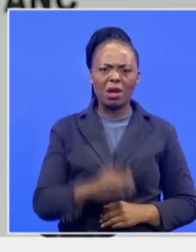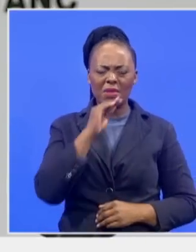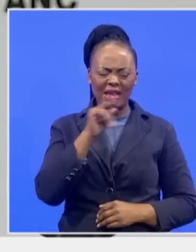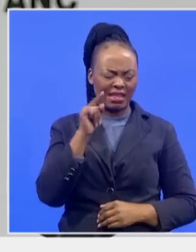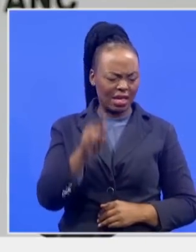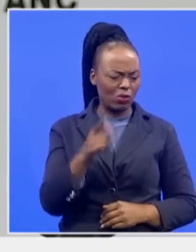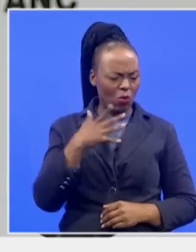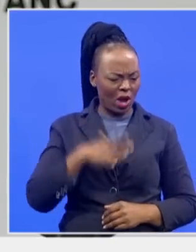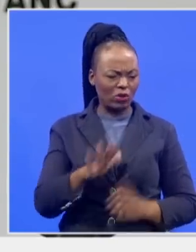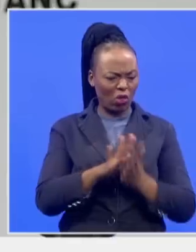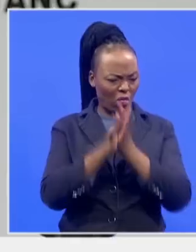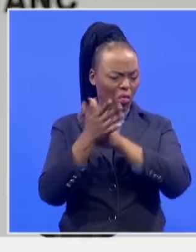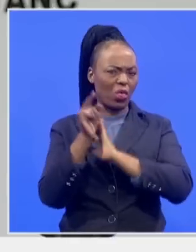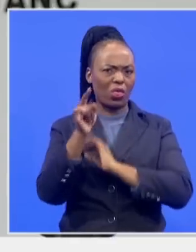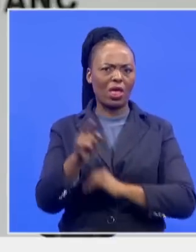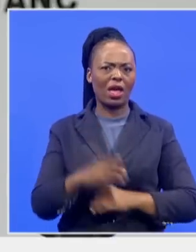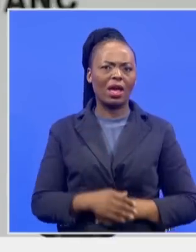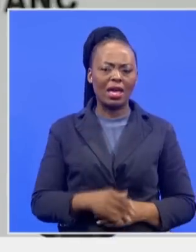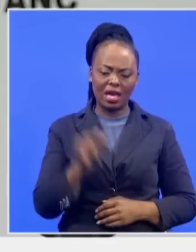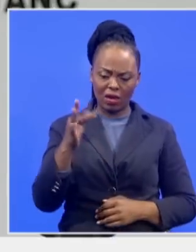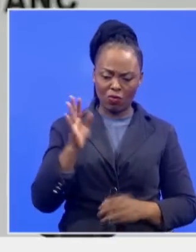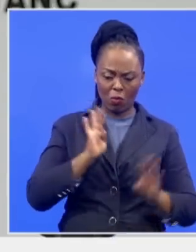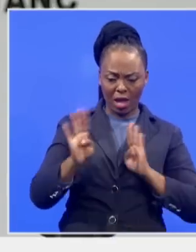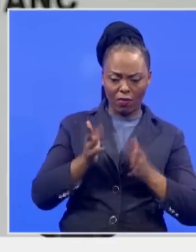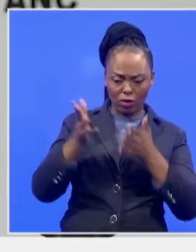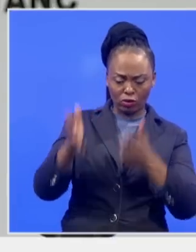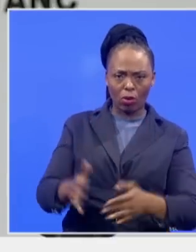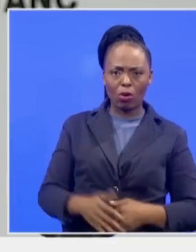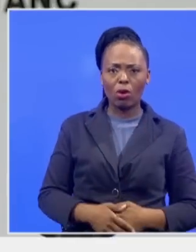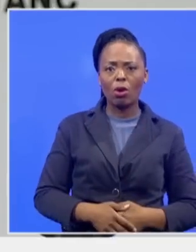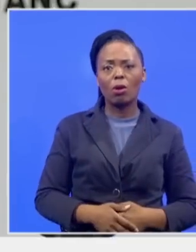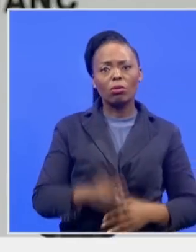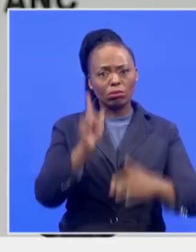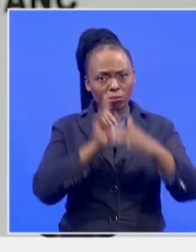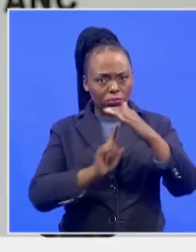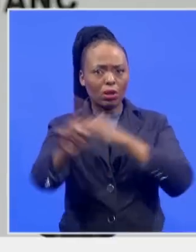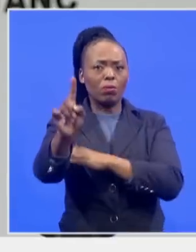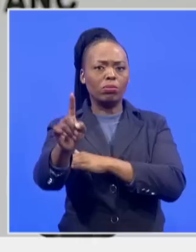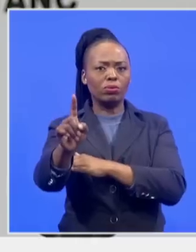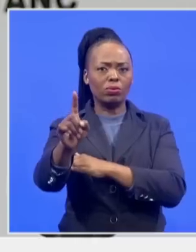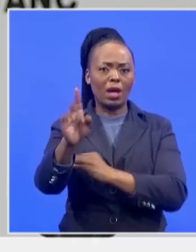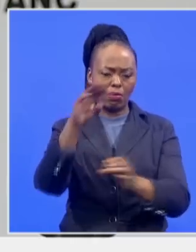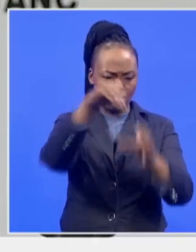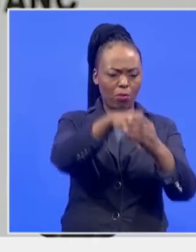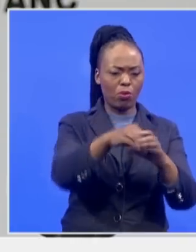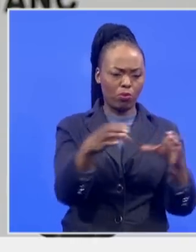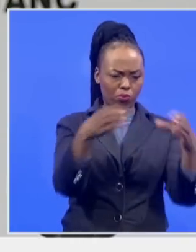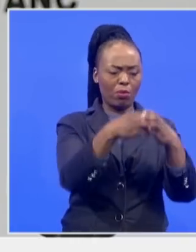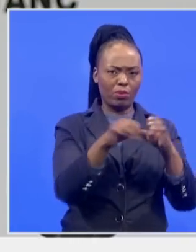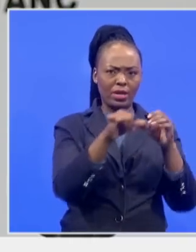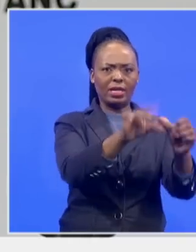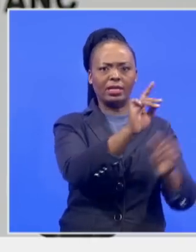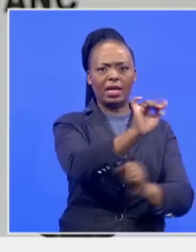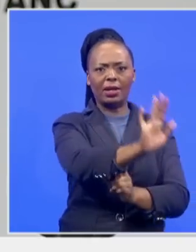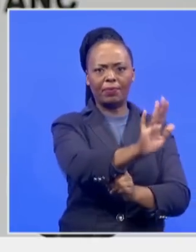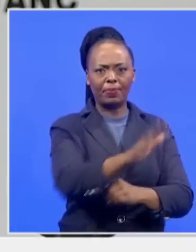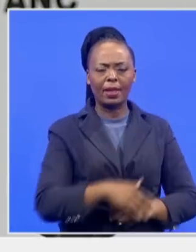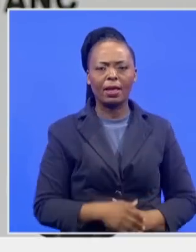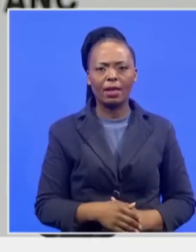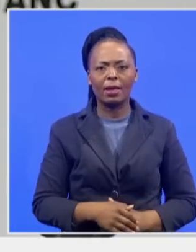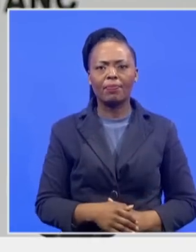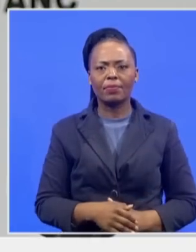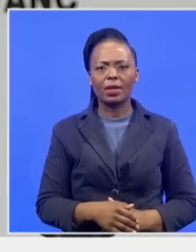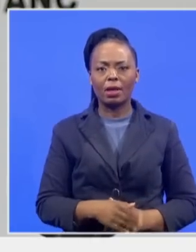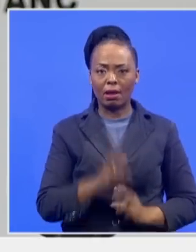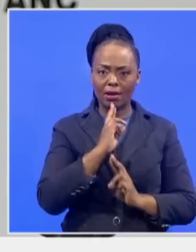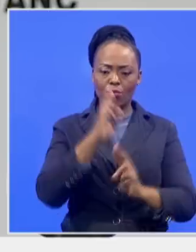people want to behave in that way, they must then go door to door and test the will of the people. We are ready to go there. And we will be